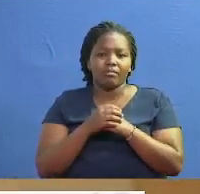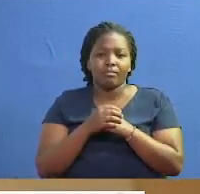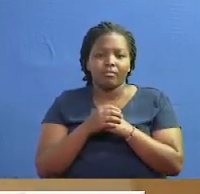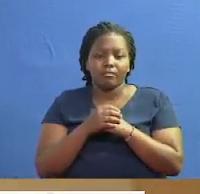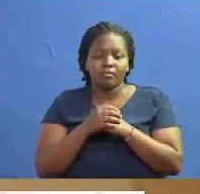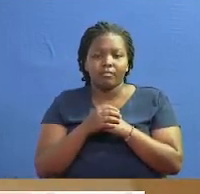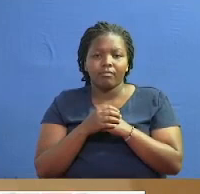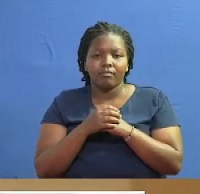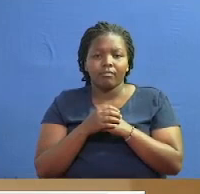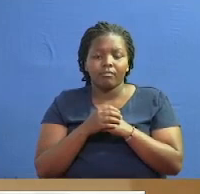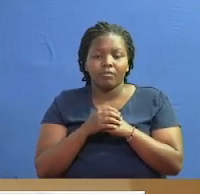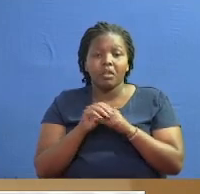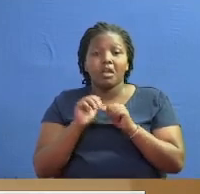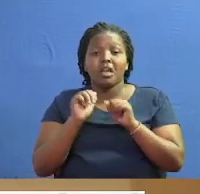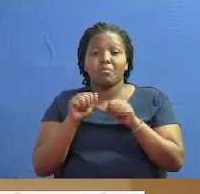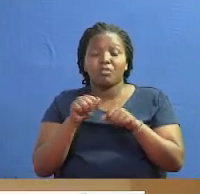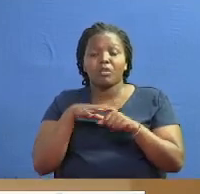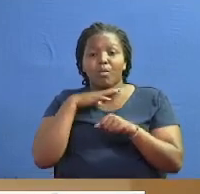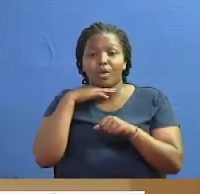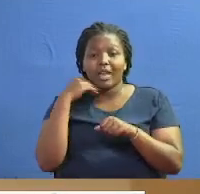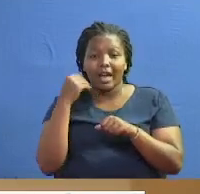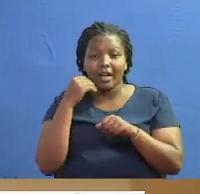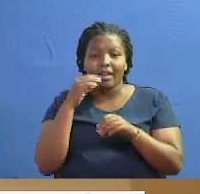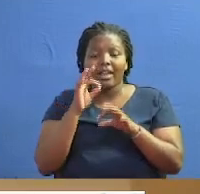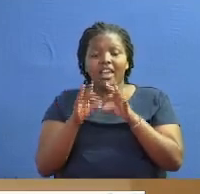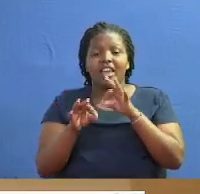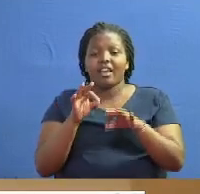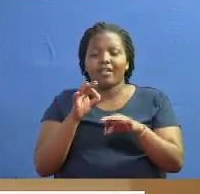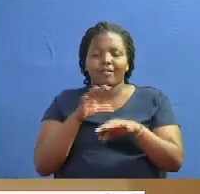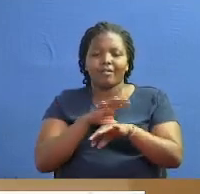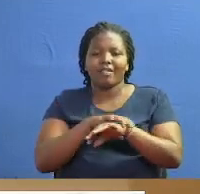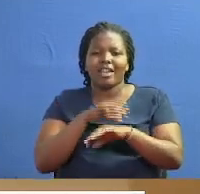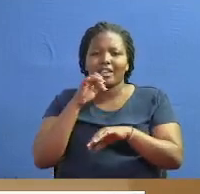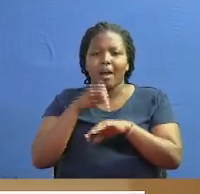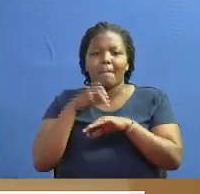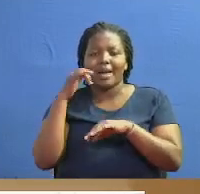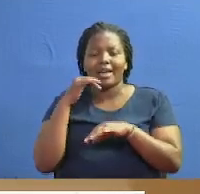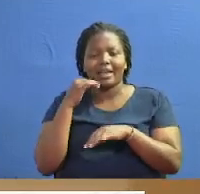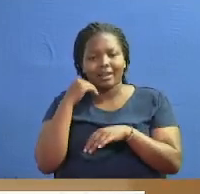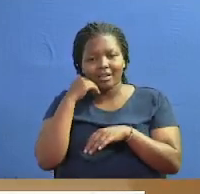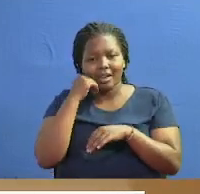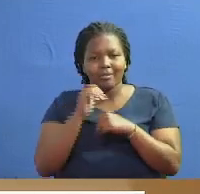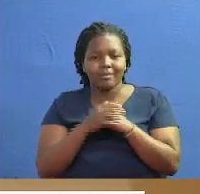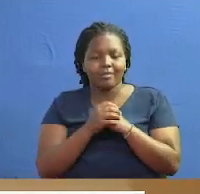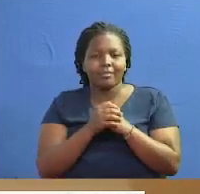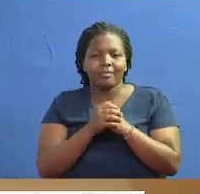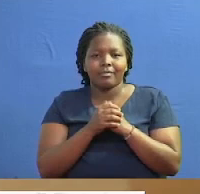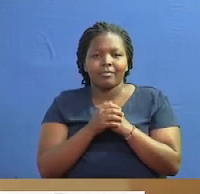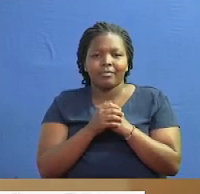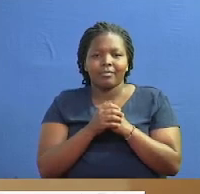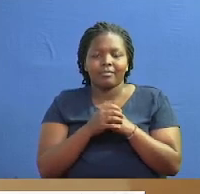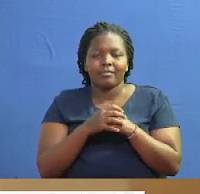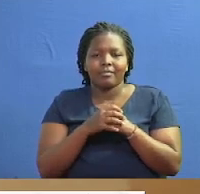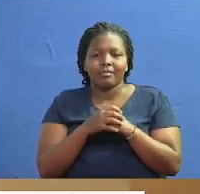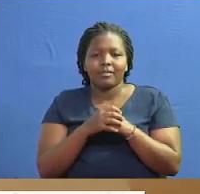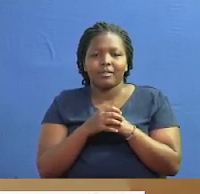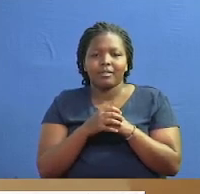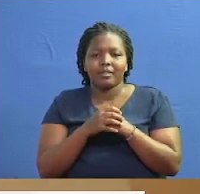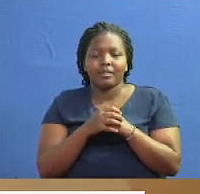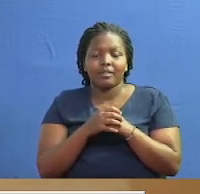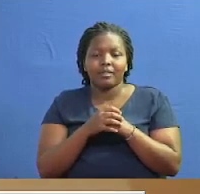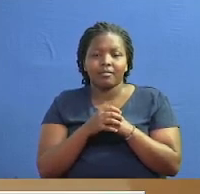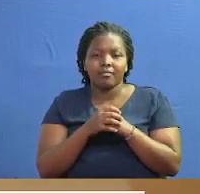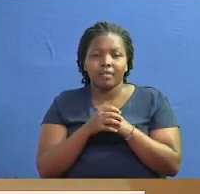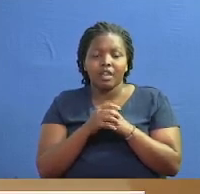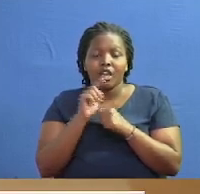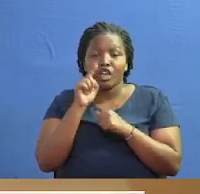more likely to die when they get malaria than those people who have a single copy of the sickle cell trait. So that those people who